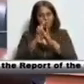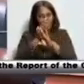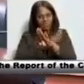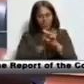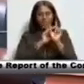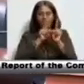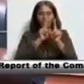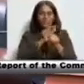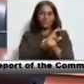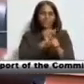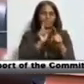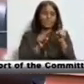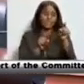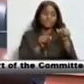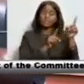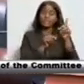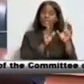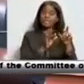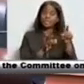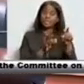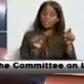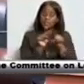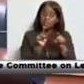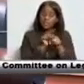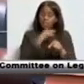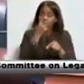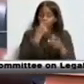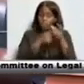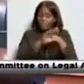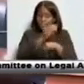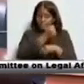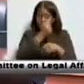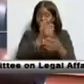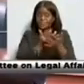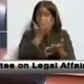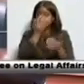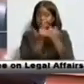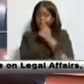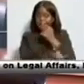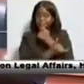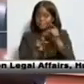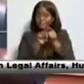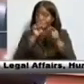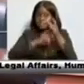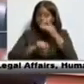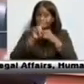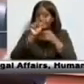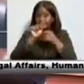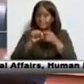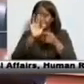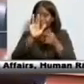police. But these directors that took away the wealth of this country to the tune of